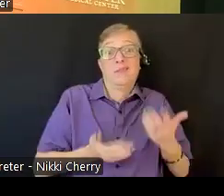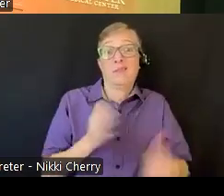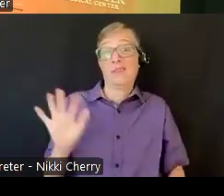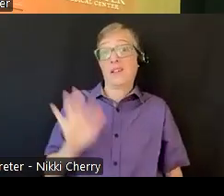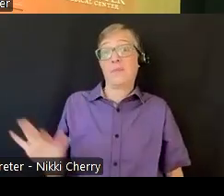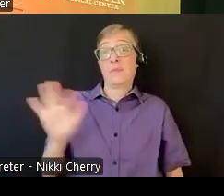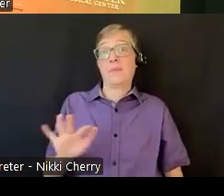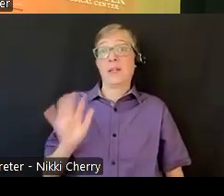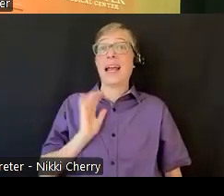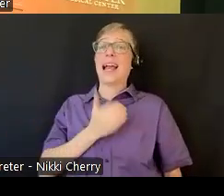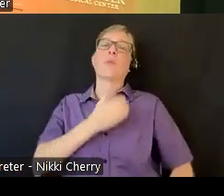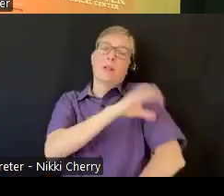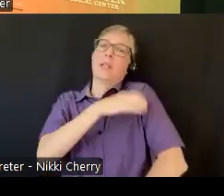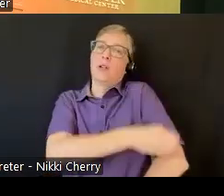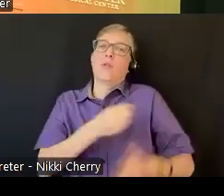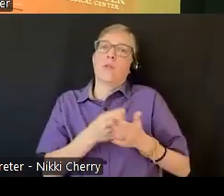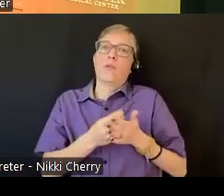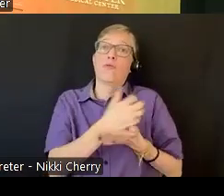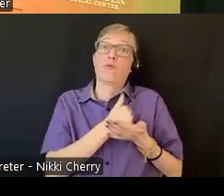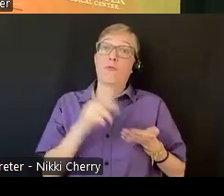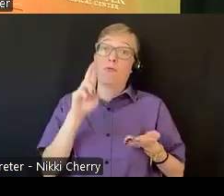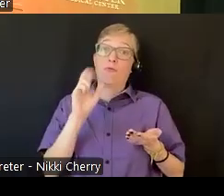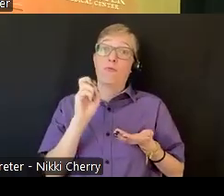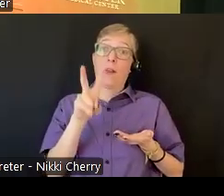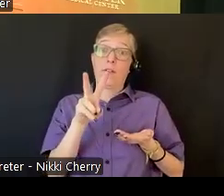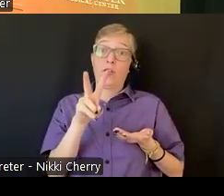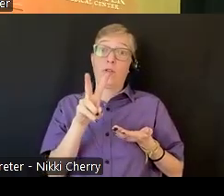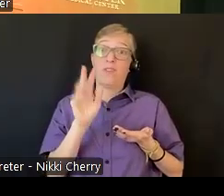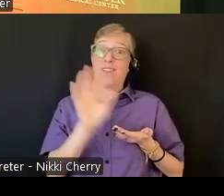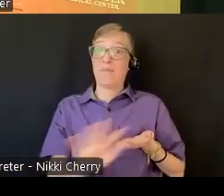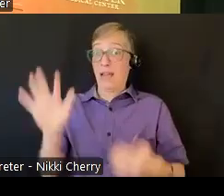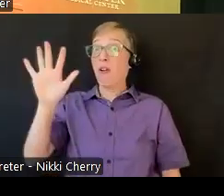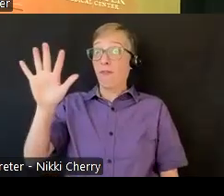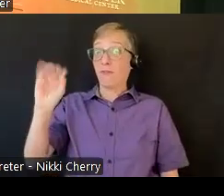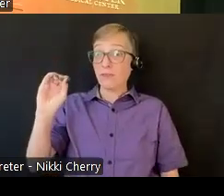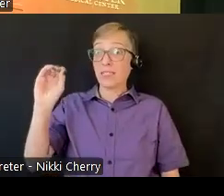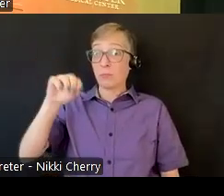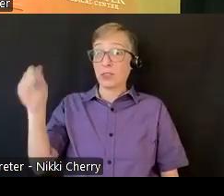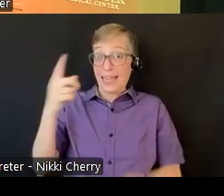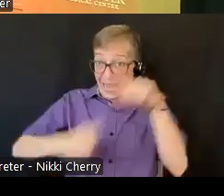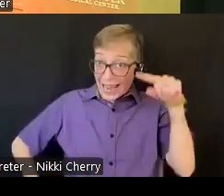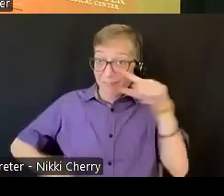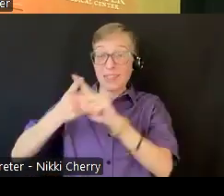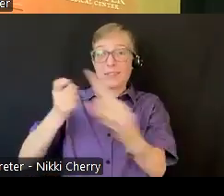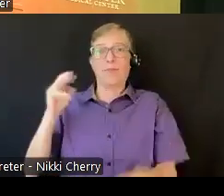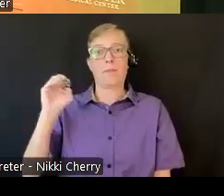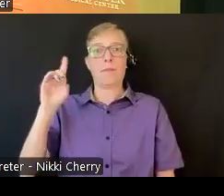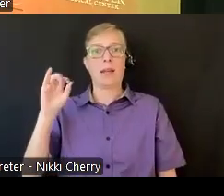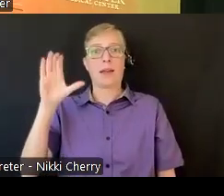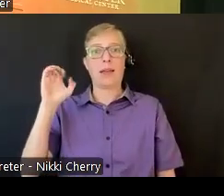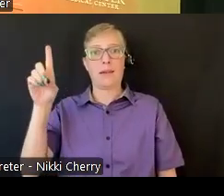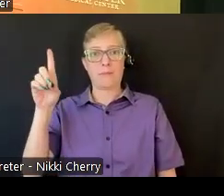overall clinical revenue is from the Medicaid. In fact, more